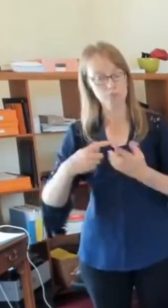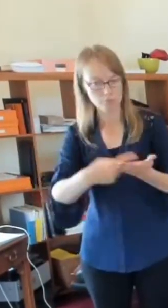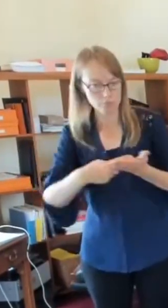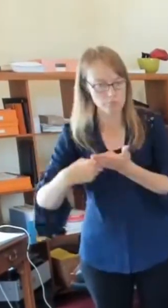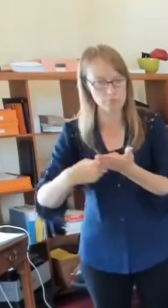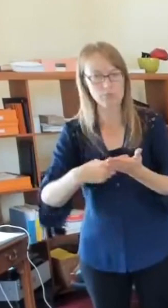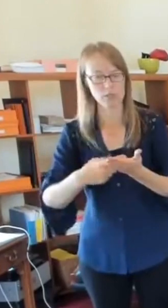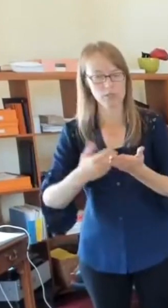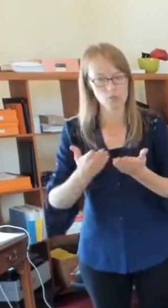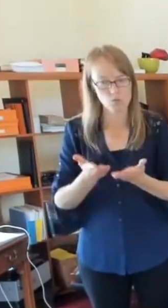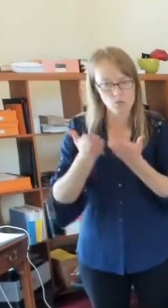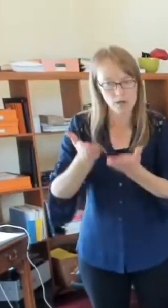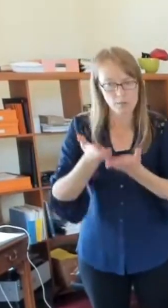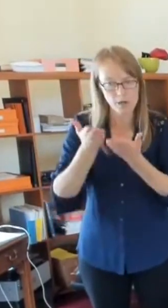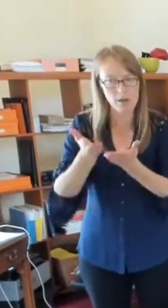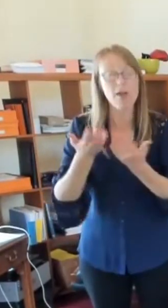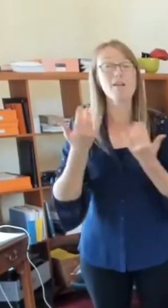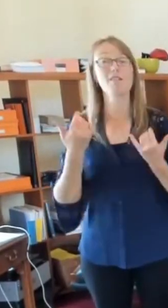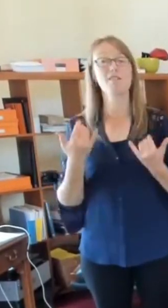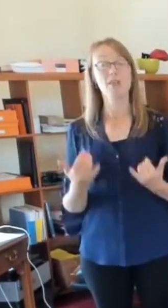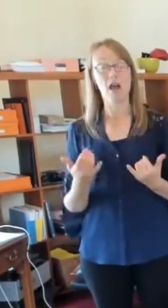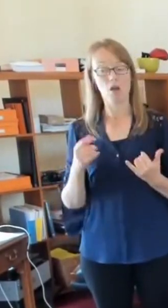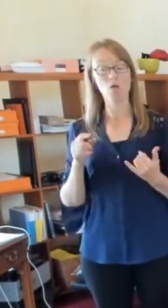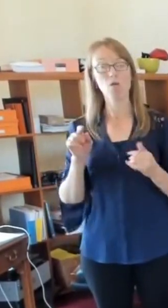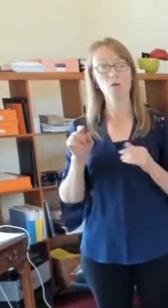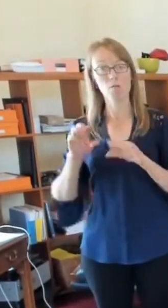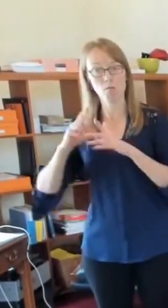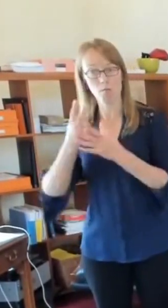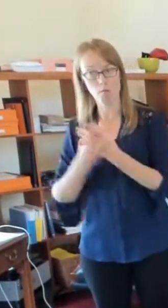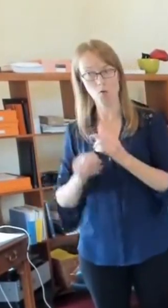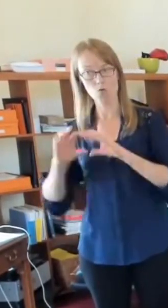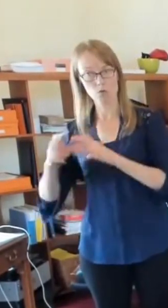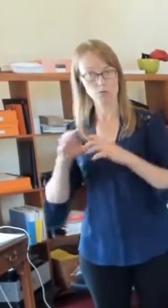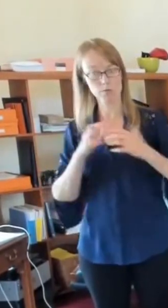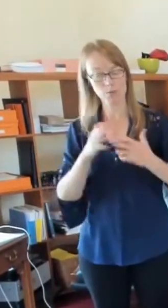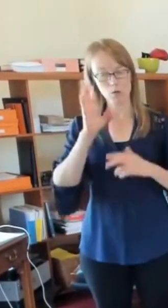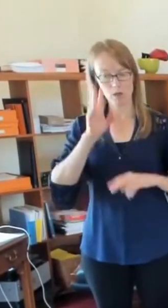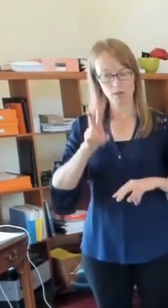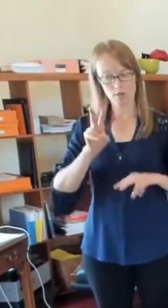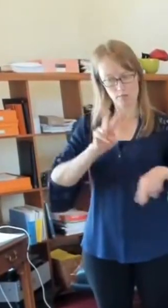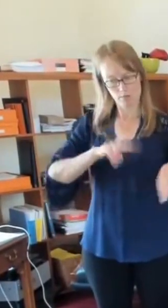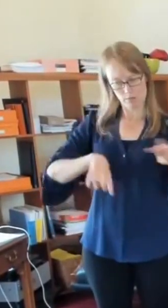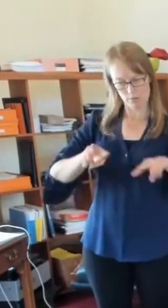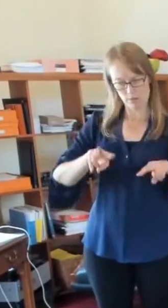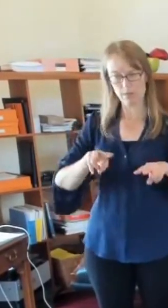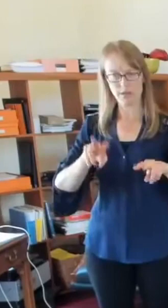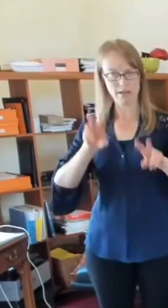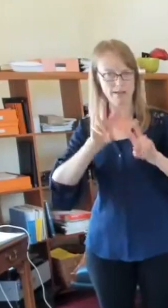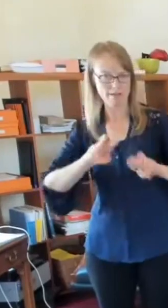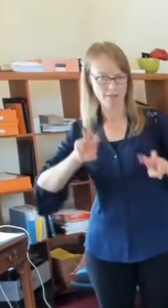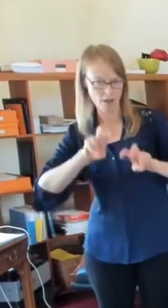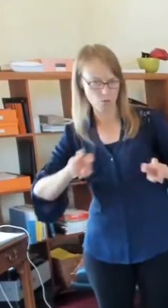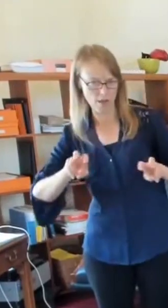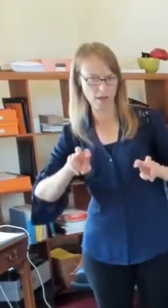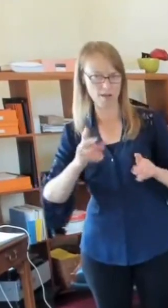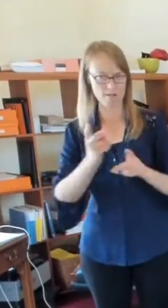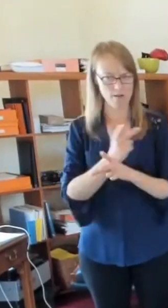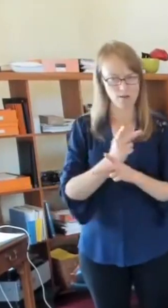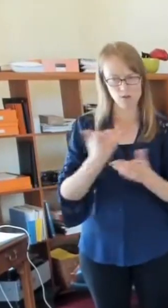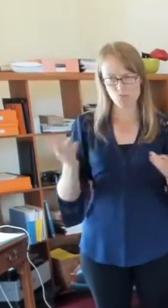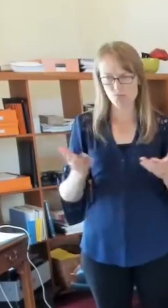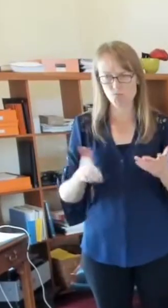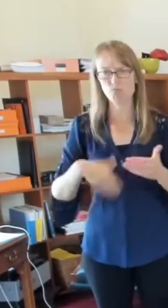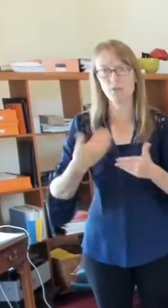initially, and so they're reevaluating it continually. But they'll be in place for a little while. So a couple of